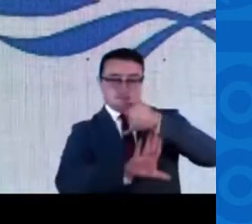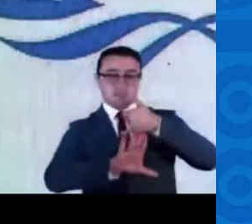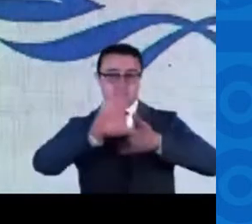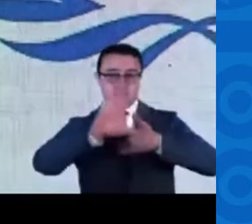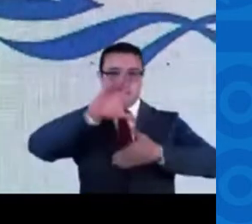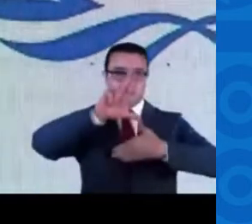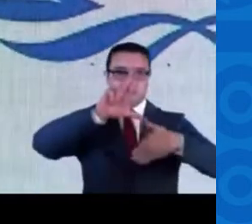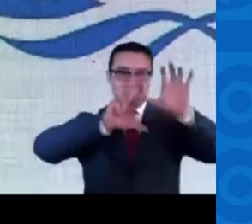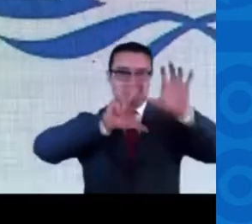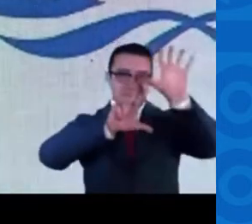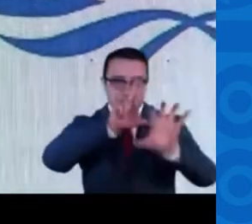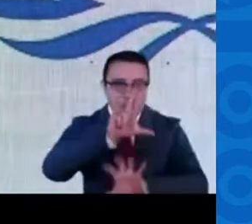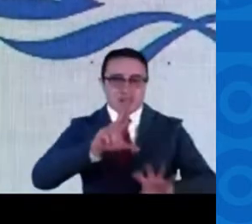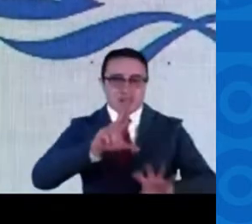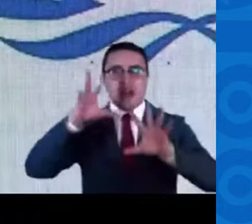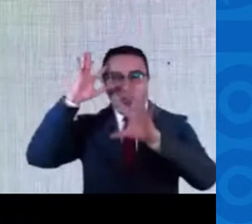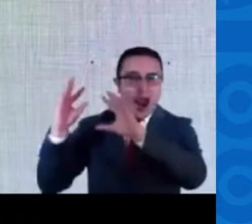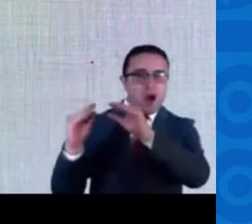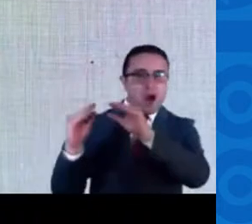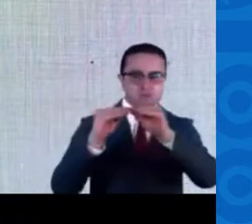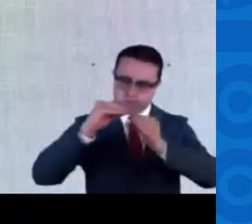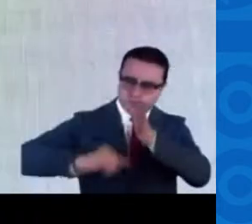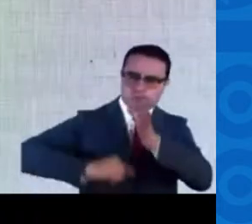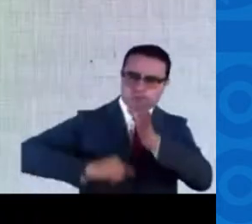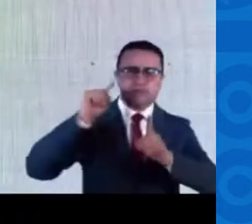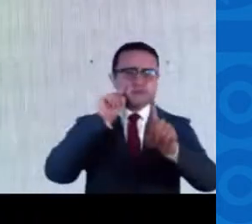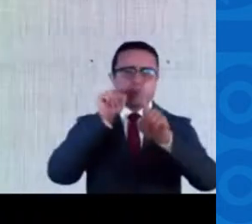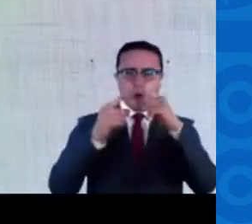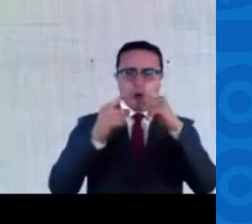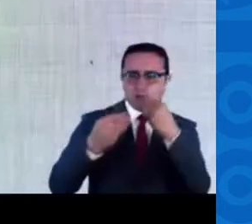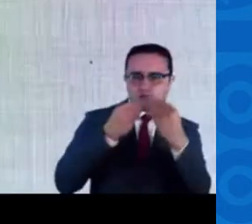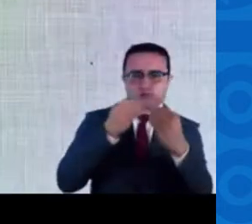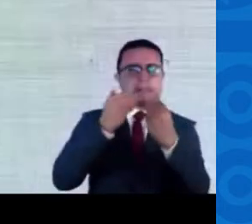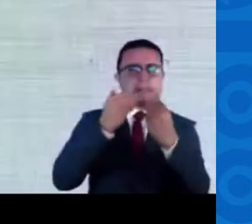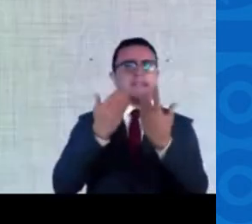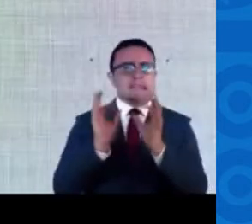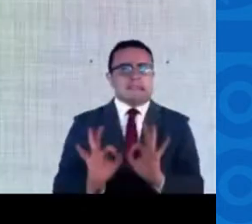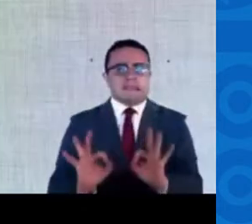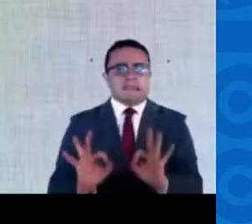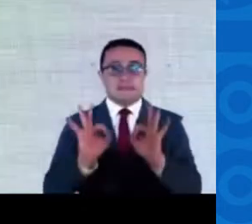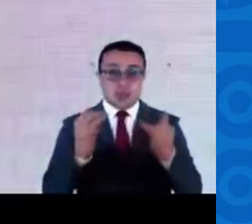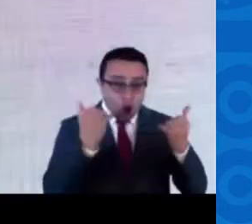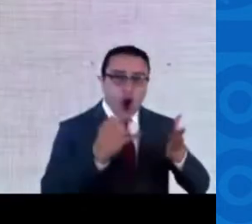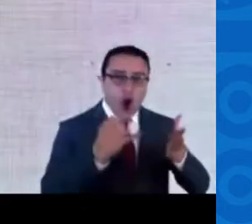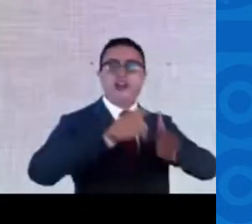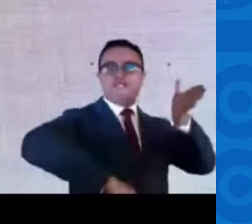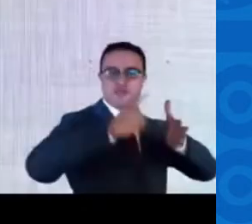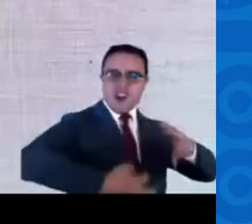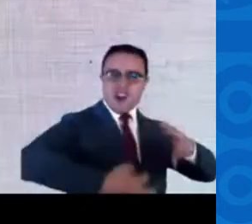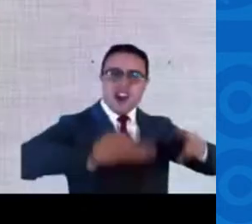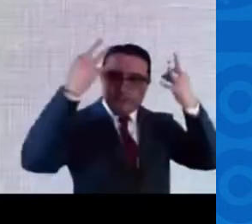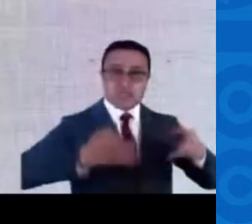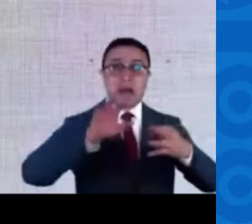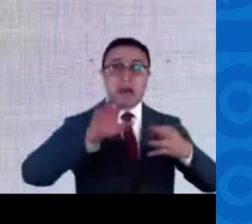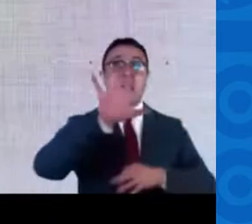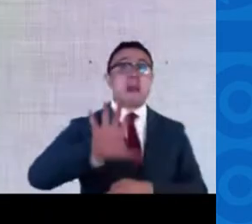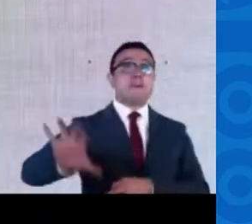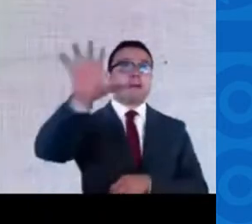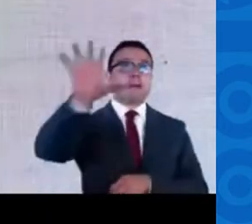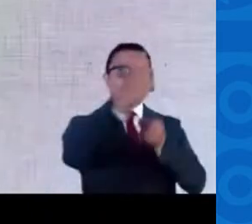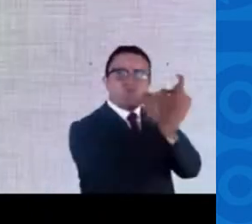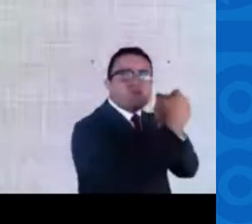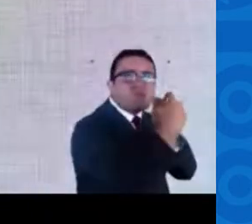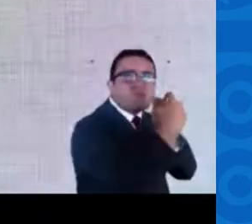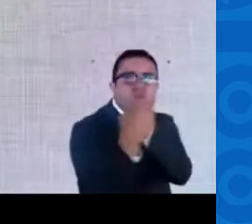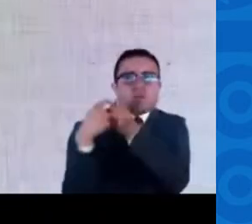important points. One is the signature of the regional agreement for food security. Today,